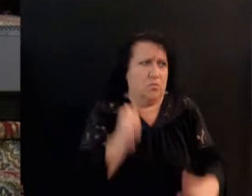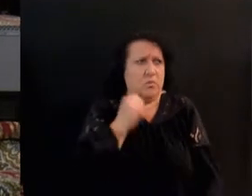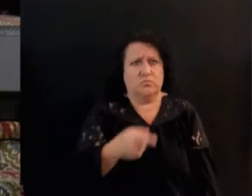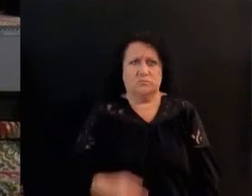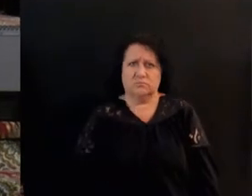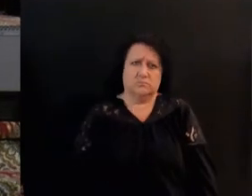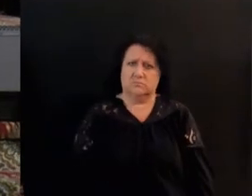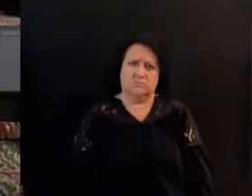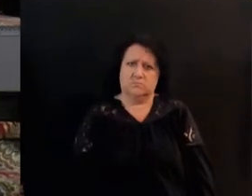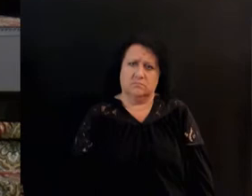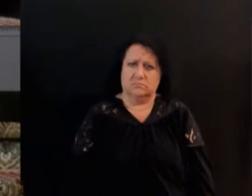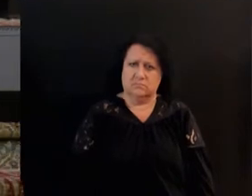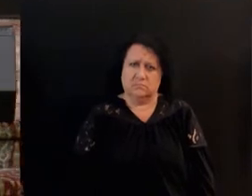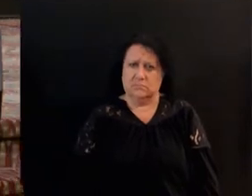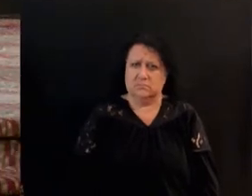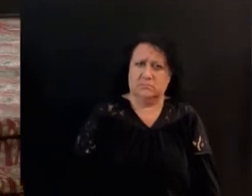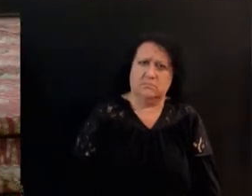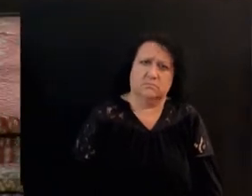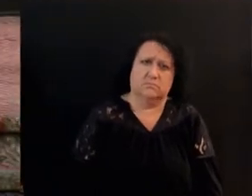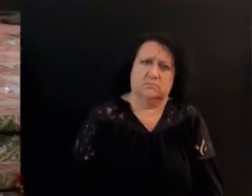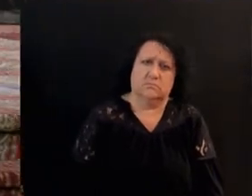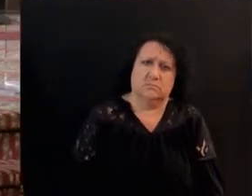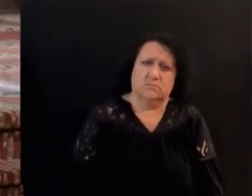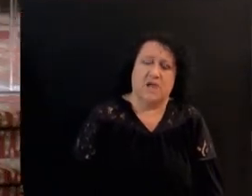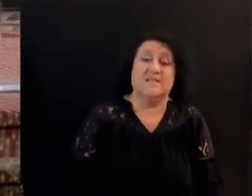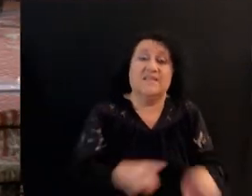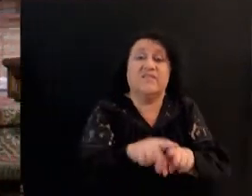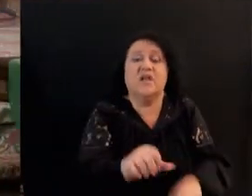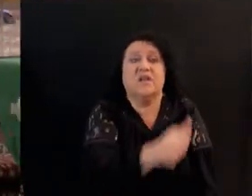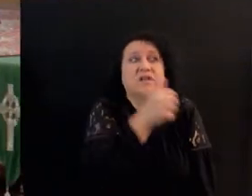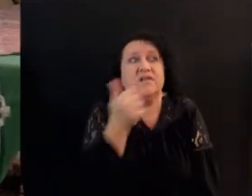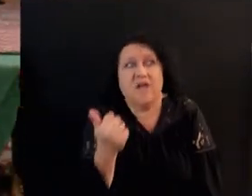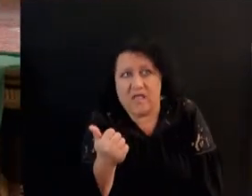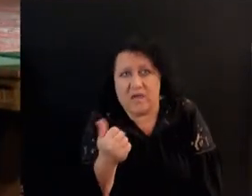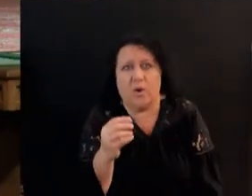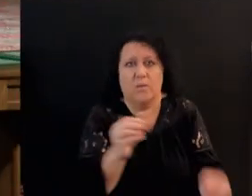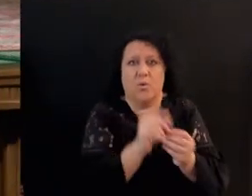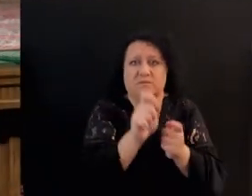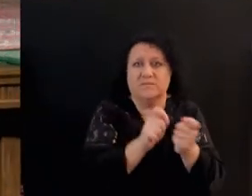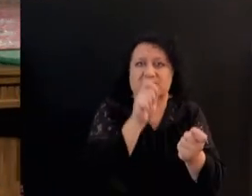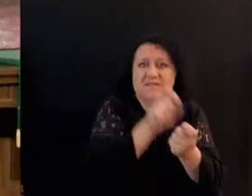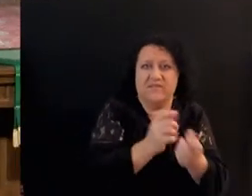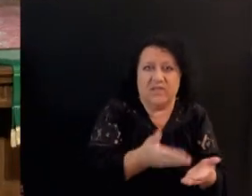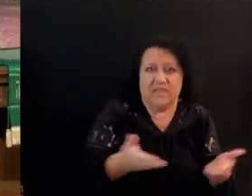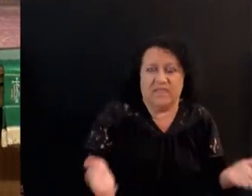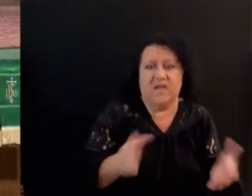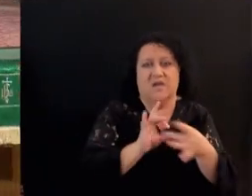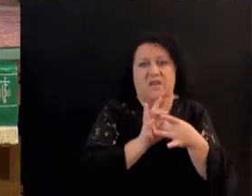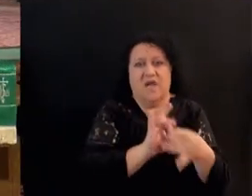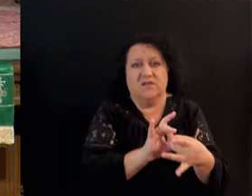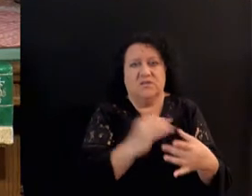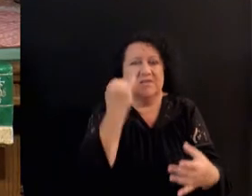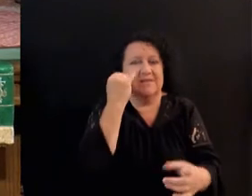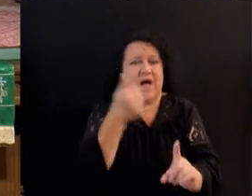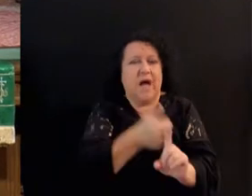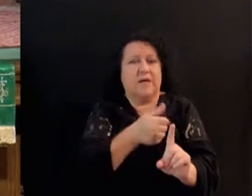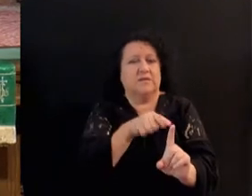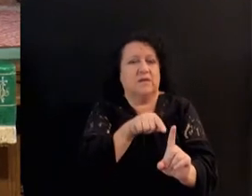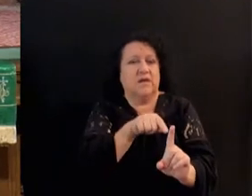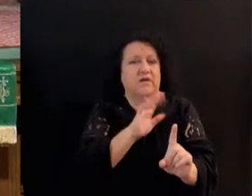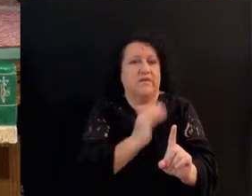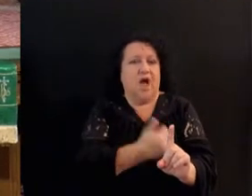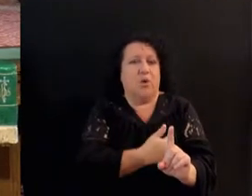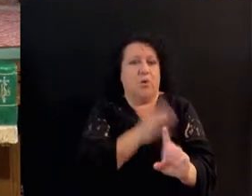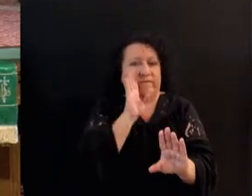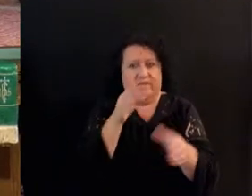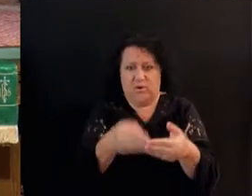That leads us to another, even better, more specific thing that's connected to this idea of having our focus in the